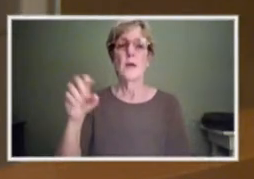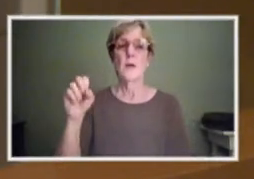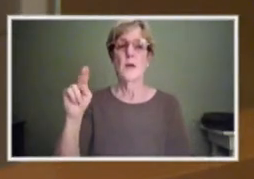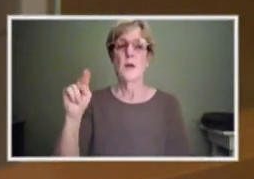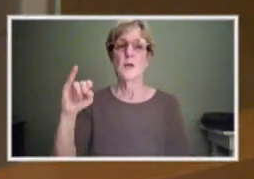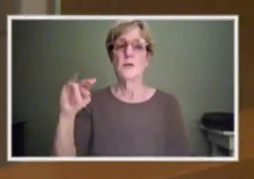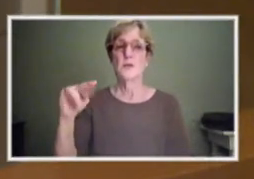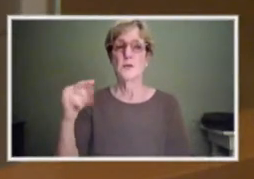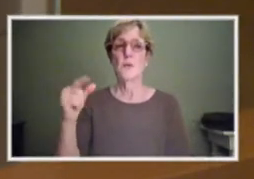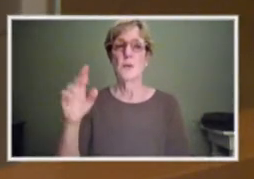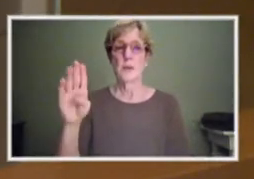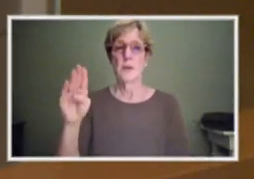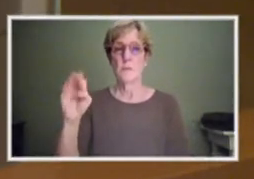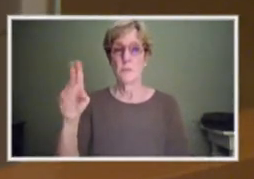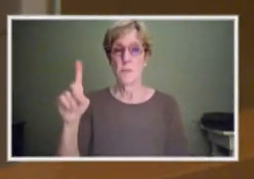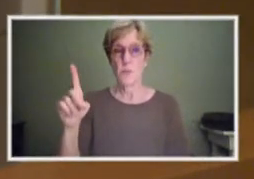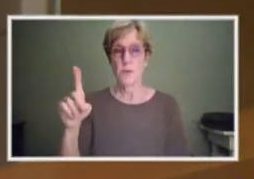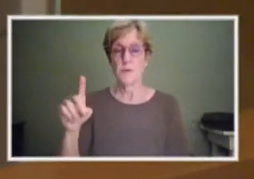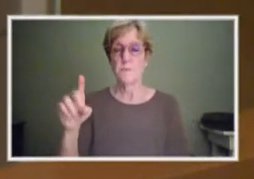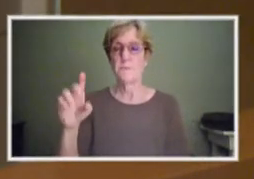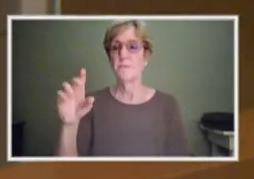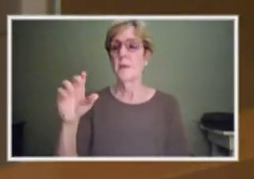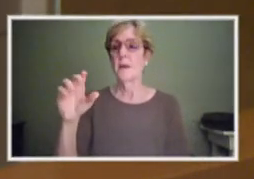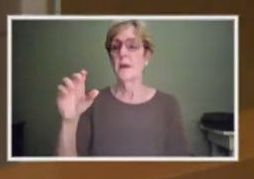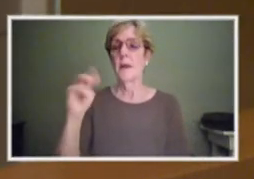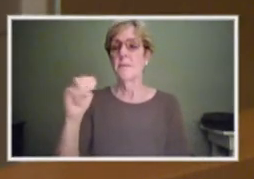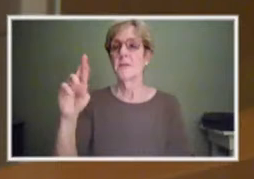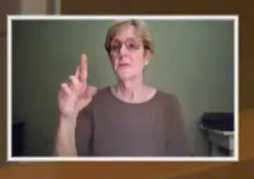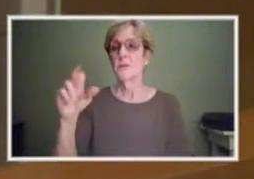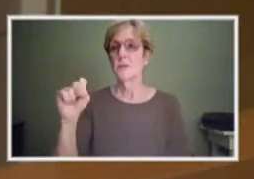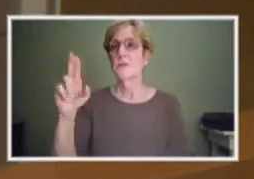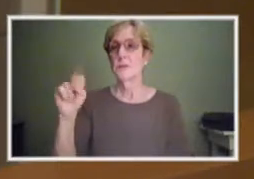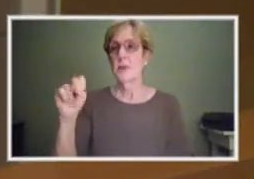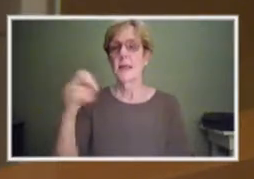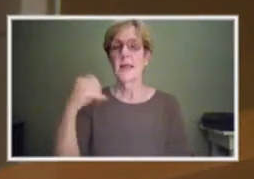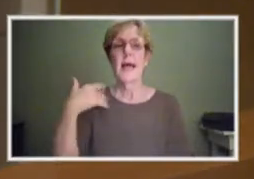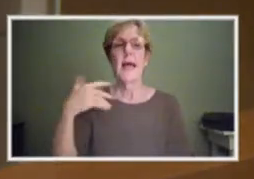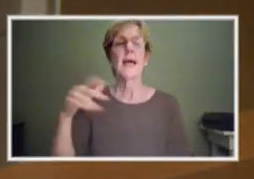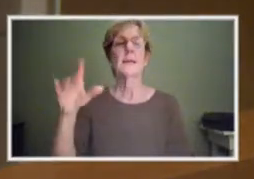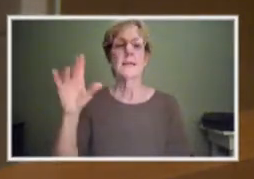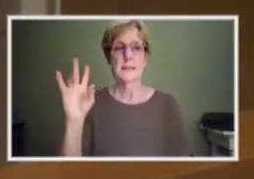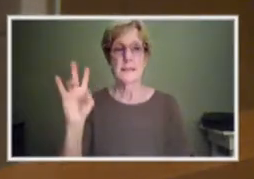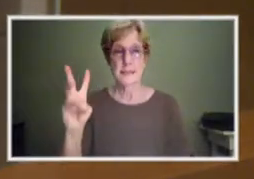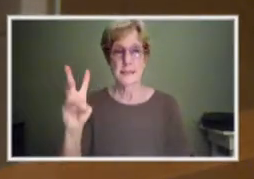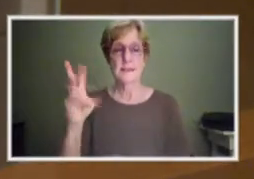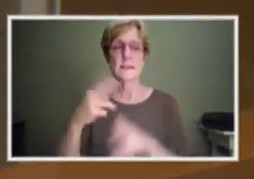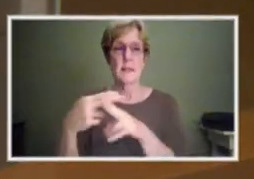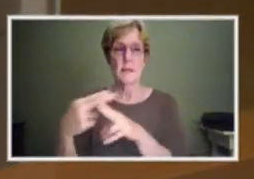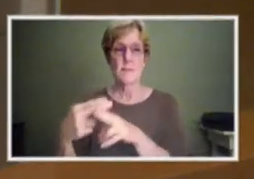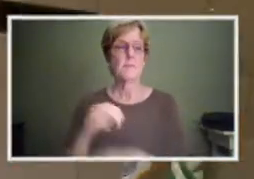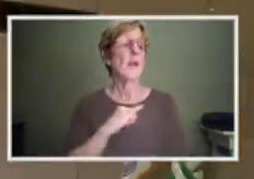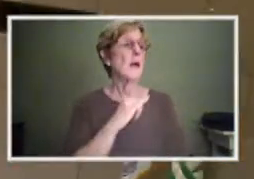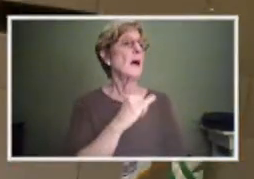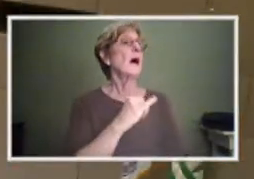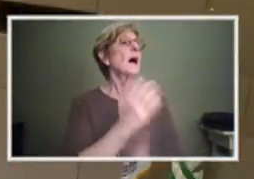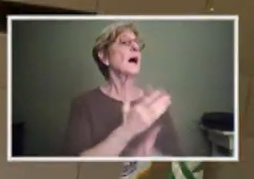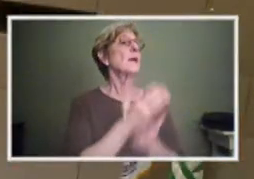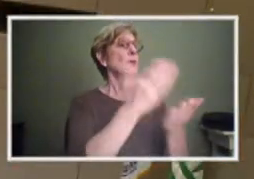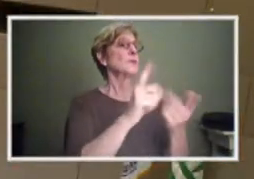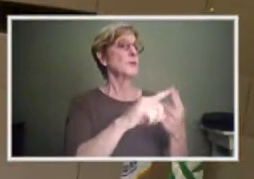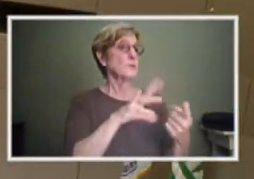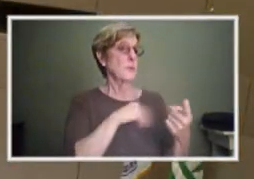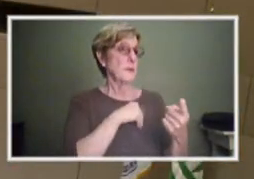Adjustment, Ling Yi Sun received 6 nominations. Do I have a motion to adopt the recommendations